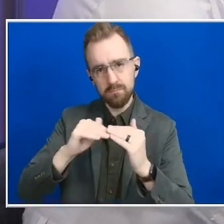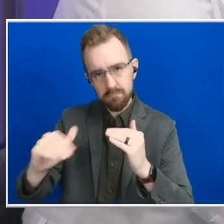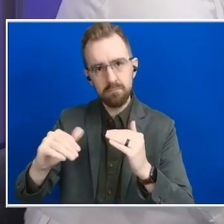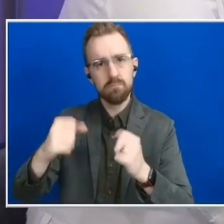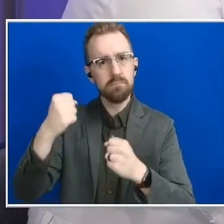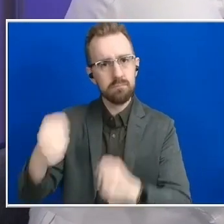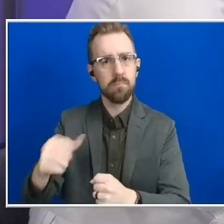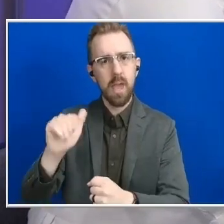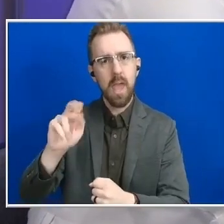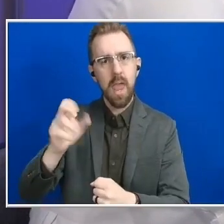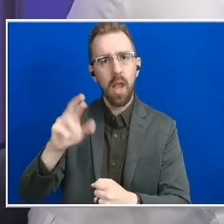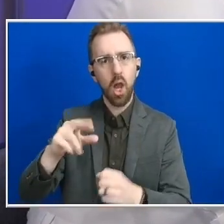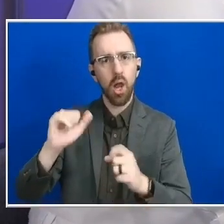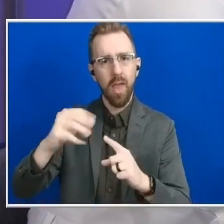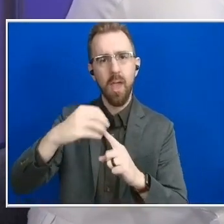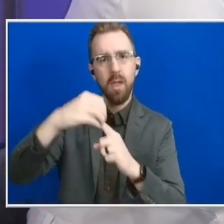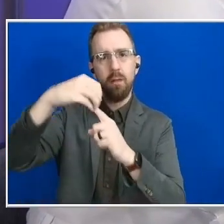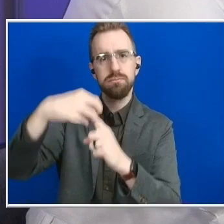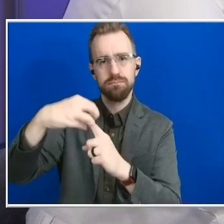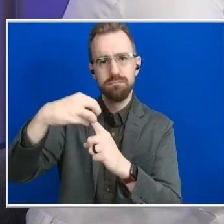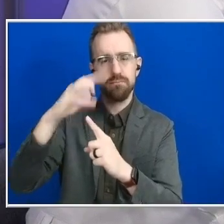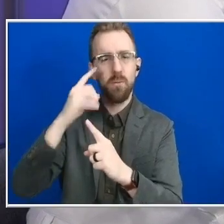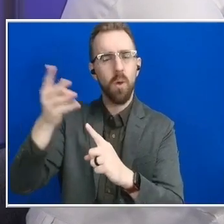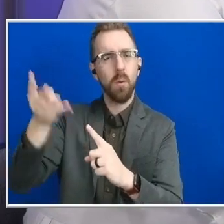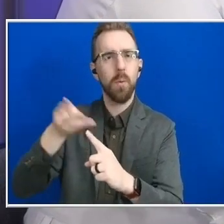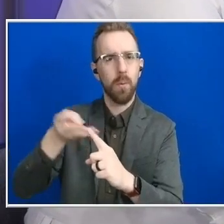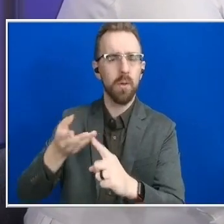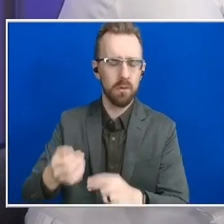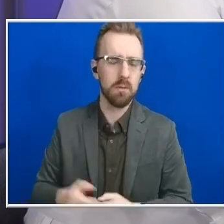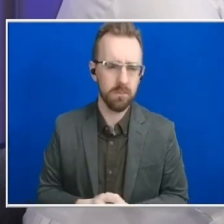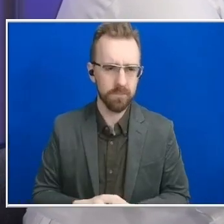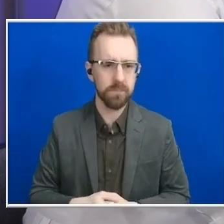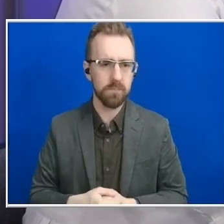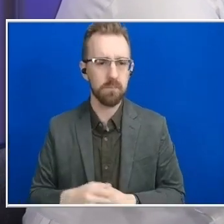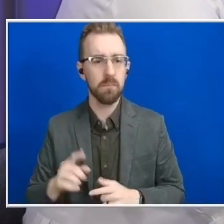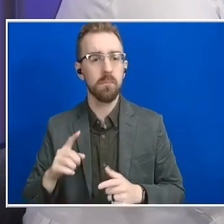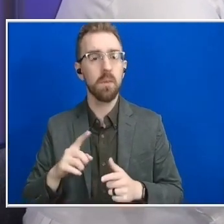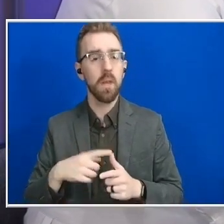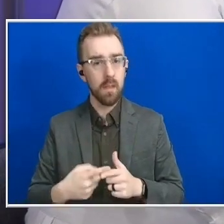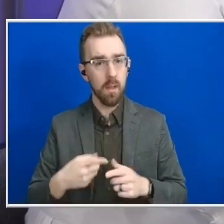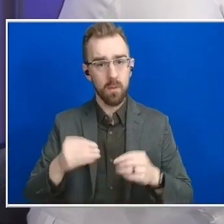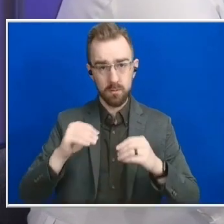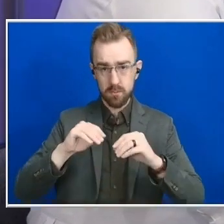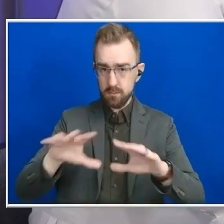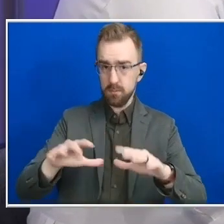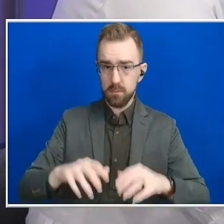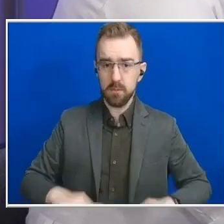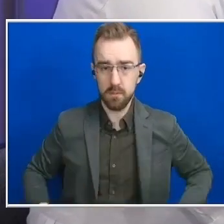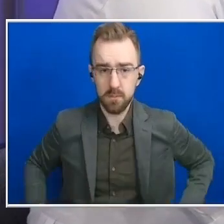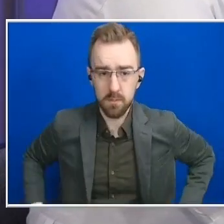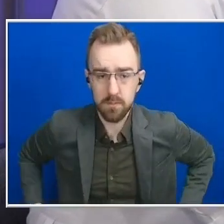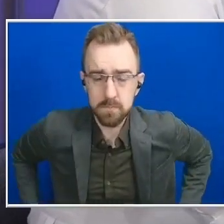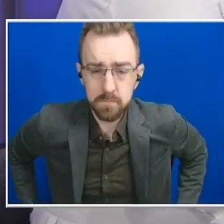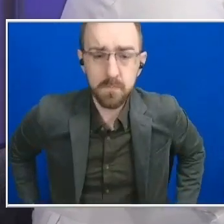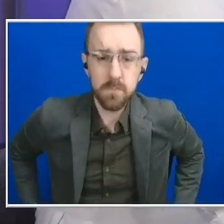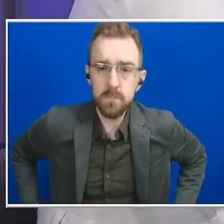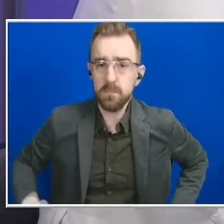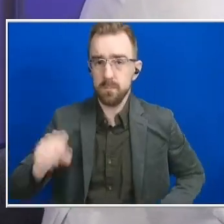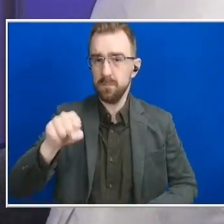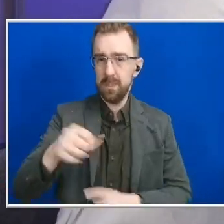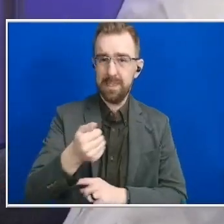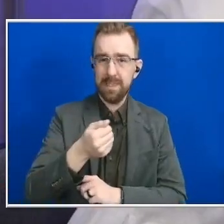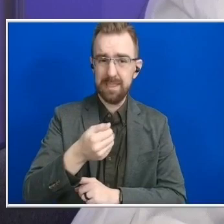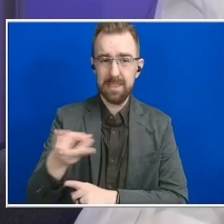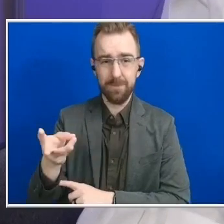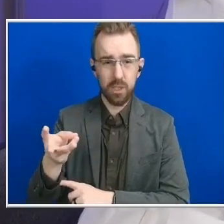for delivery of the subsequent instruments. Then we deploy it. Do we have the deployment? There are a number of steps leading up to this.